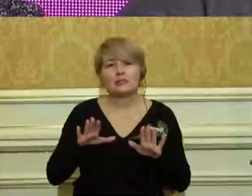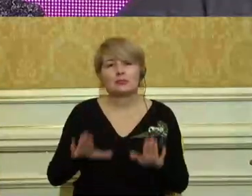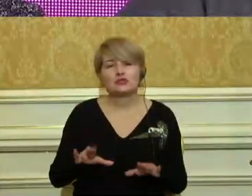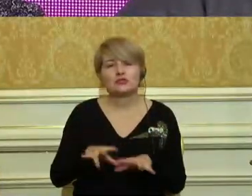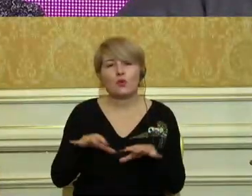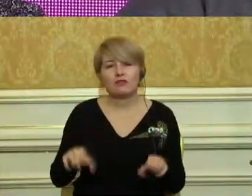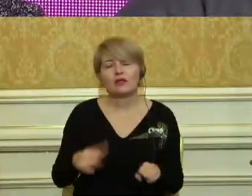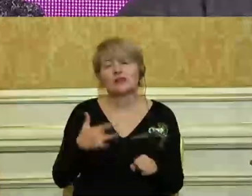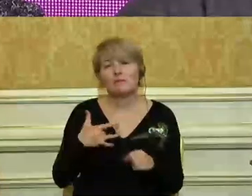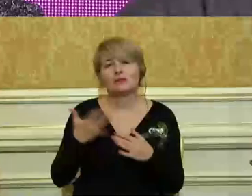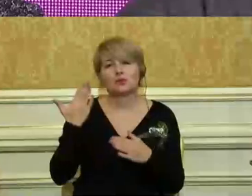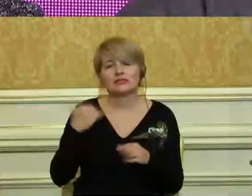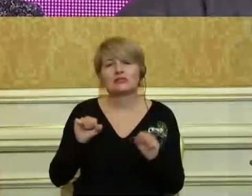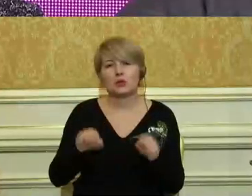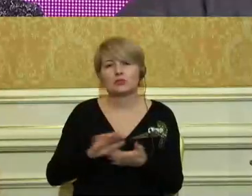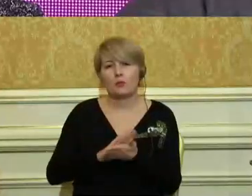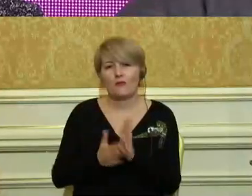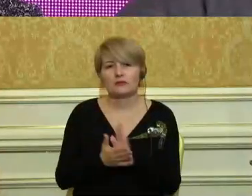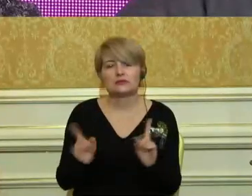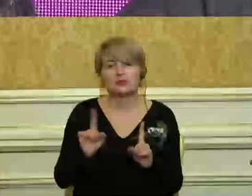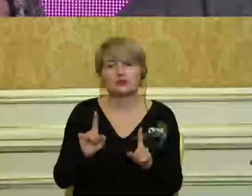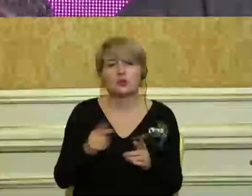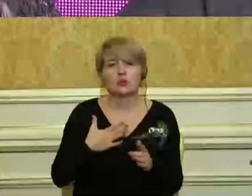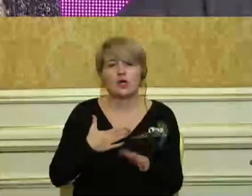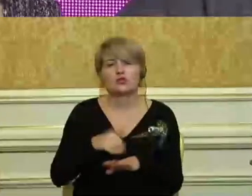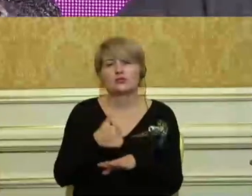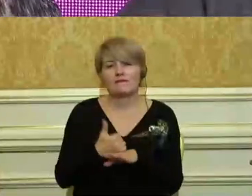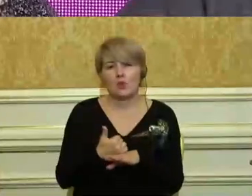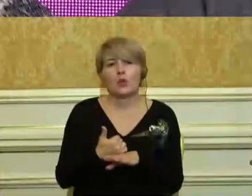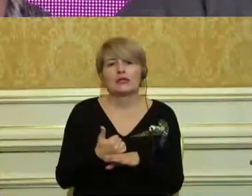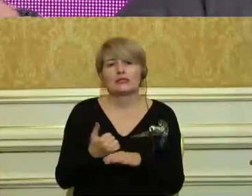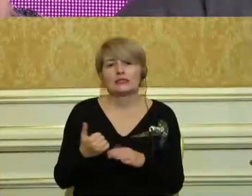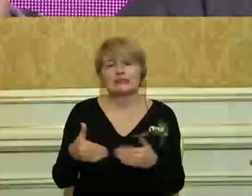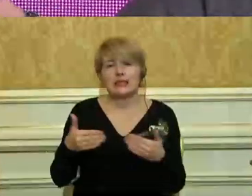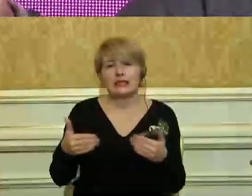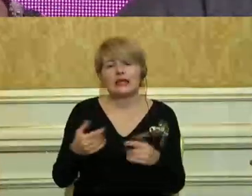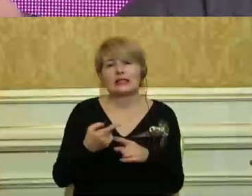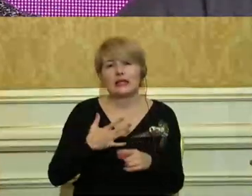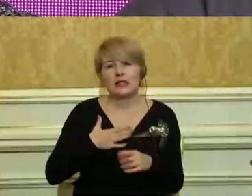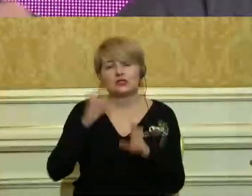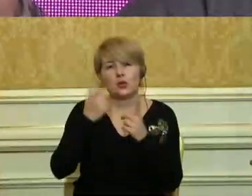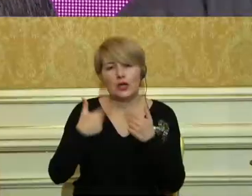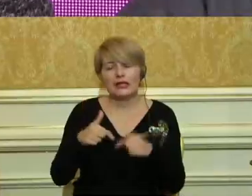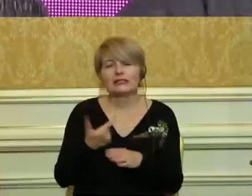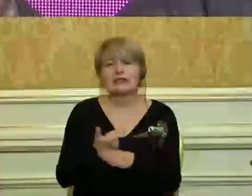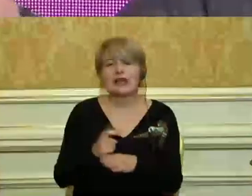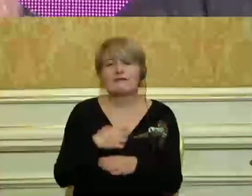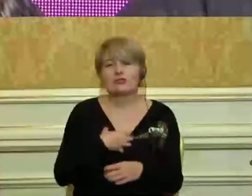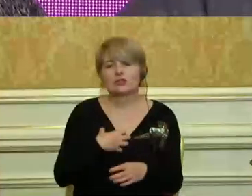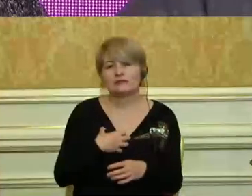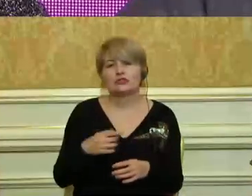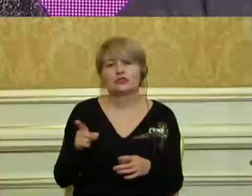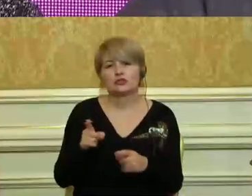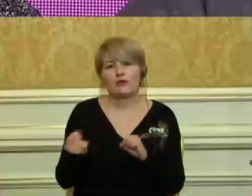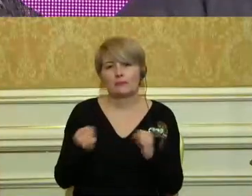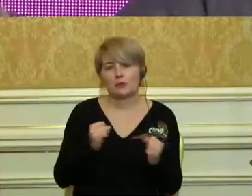main strategy of our country. And this is utmost important, what are you doing now in your parliament to put in